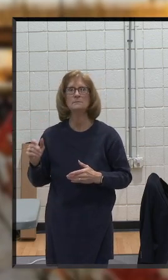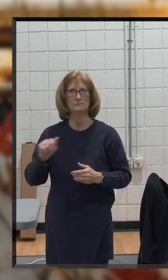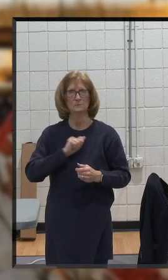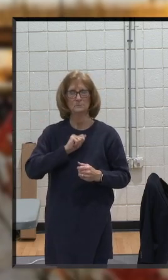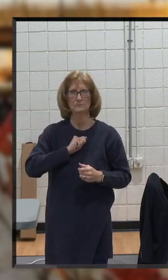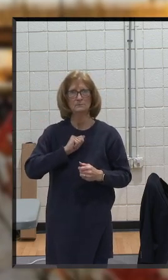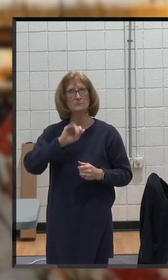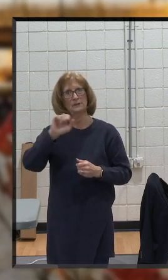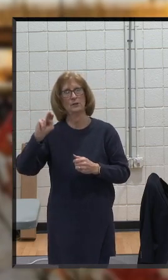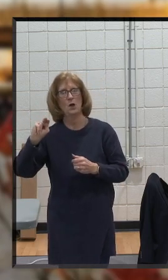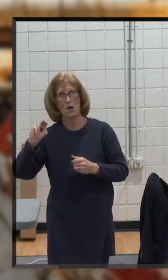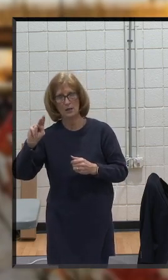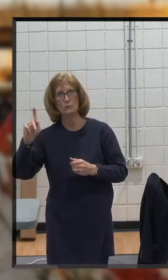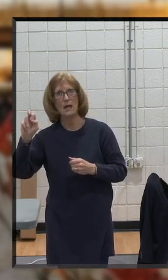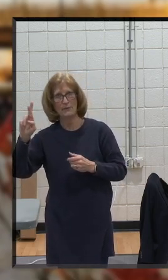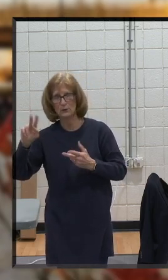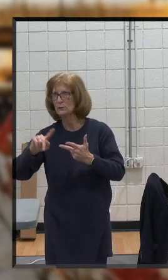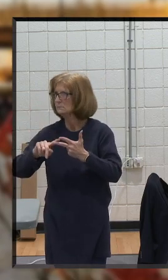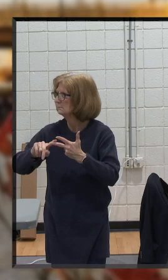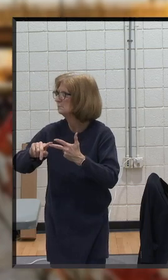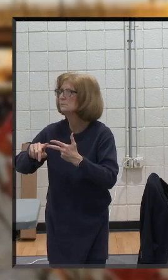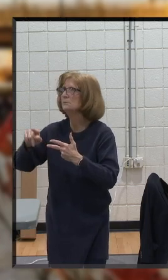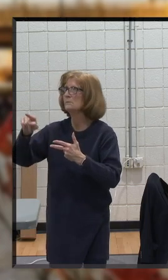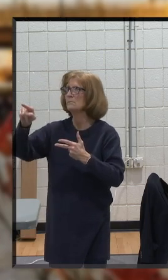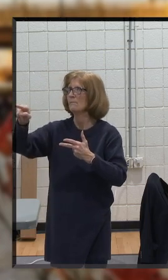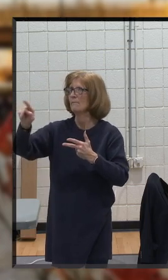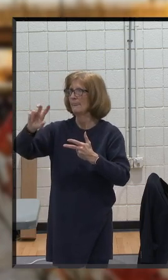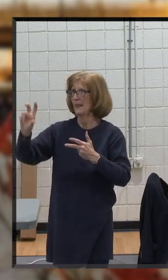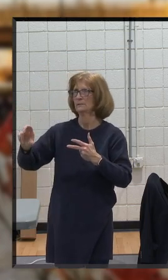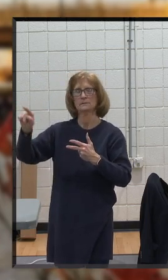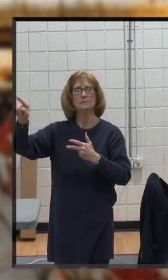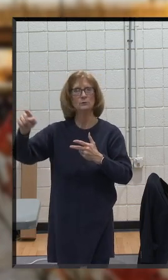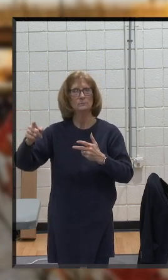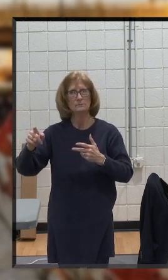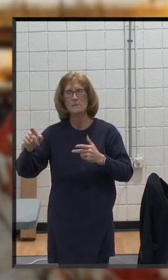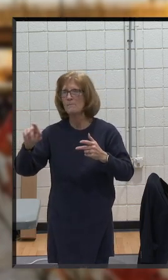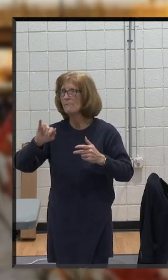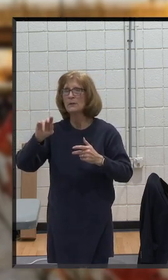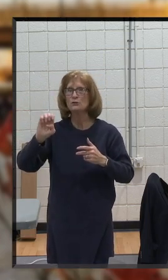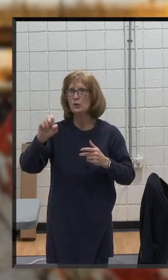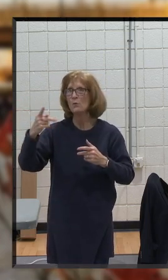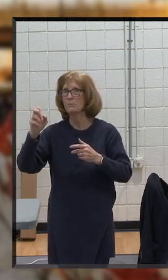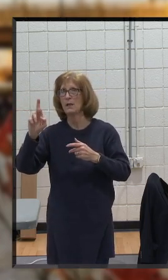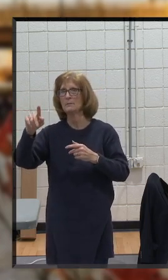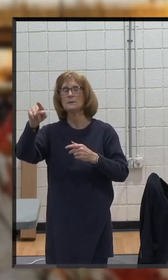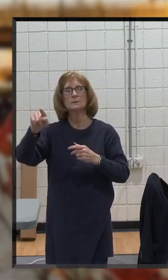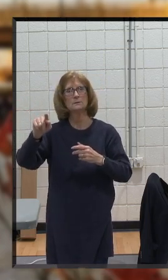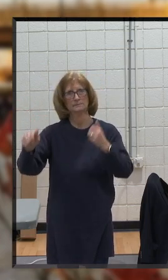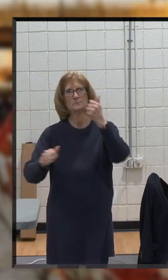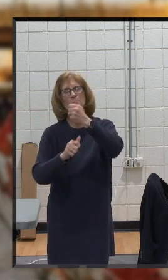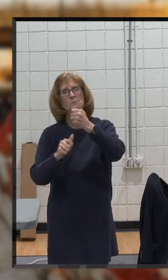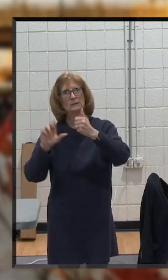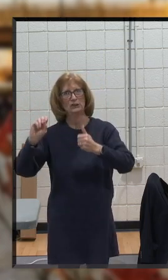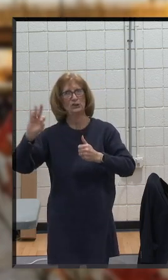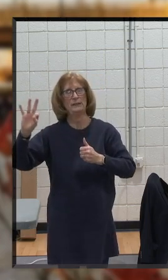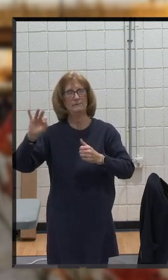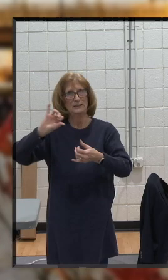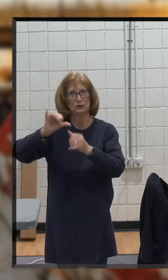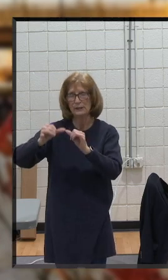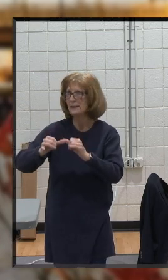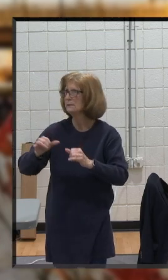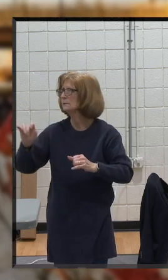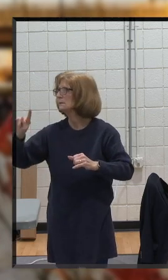myself, Jan Rather, Laura Tsutsui is running Zoom. We're also joined by Joe Plummer, Deputy Chief Engineer for the city,